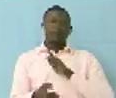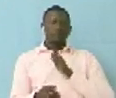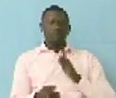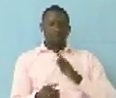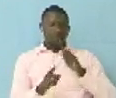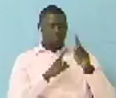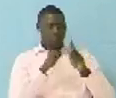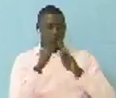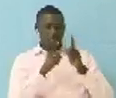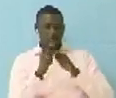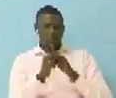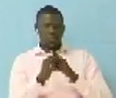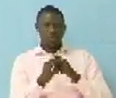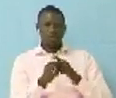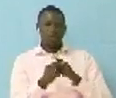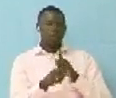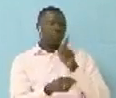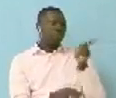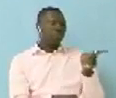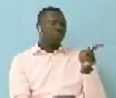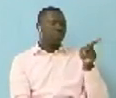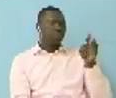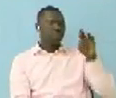discussed the presence of GRTS.